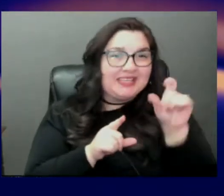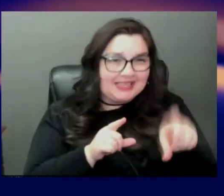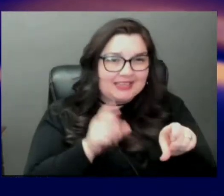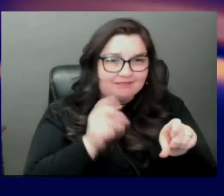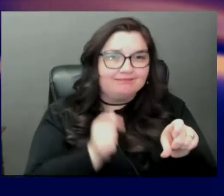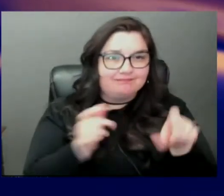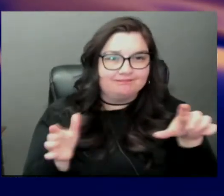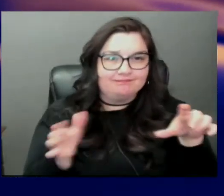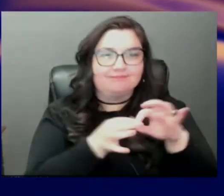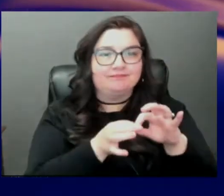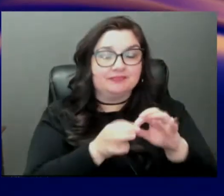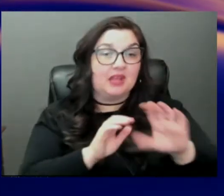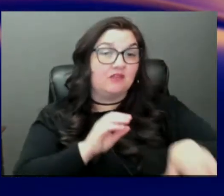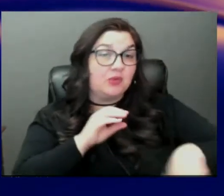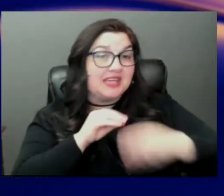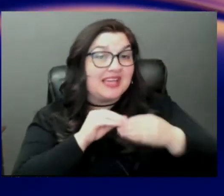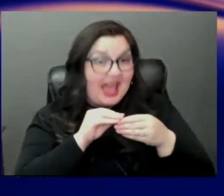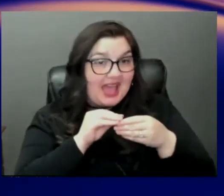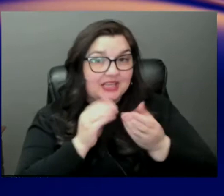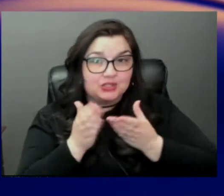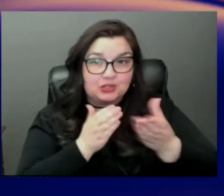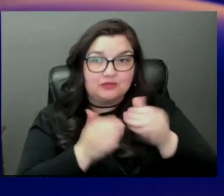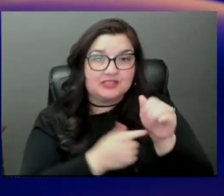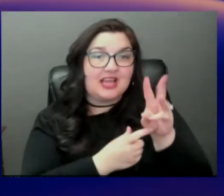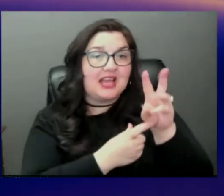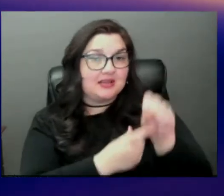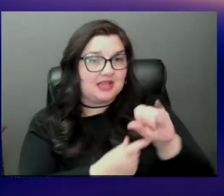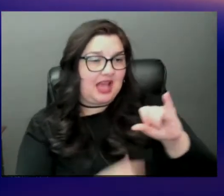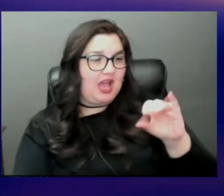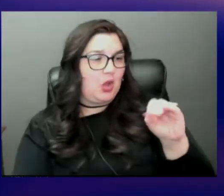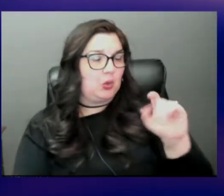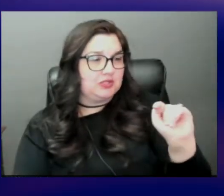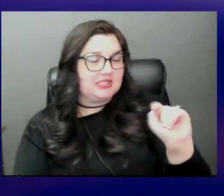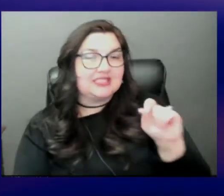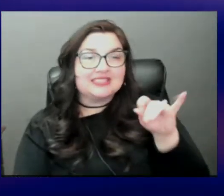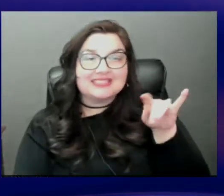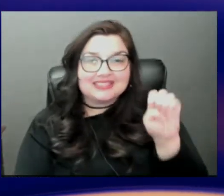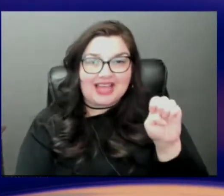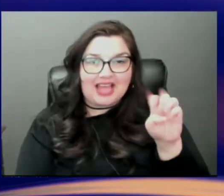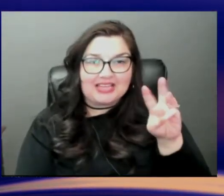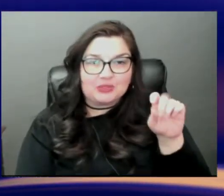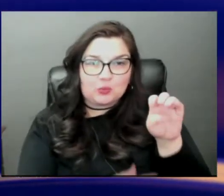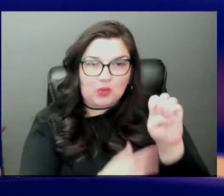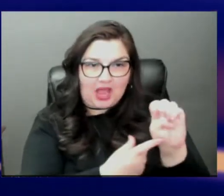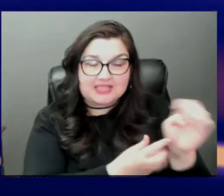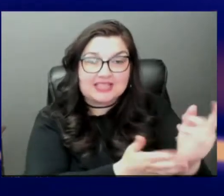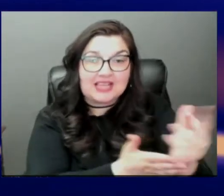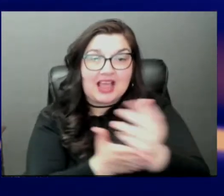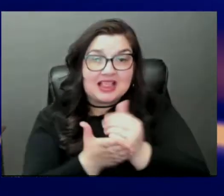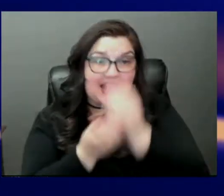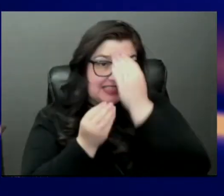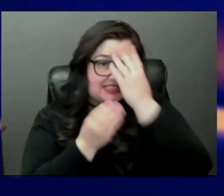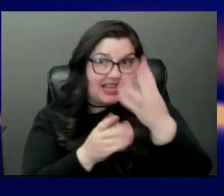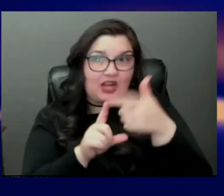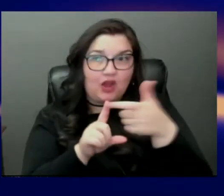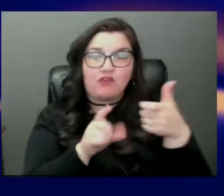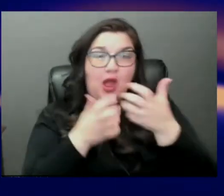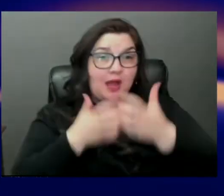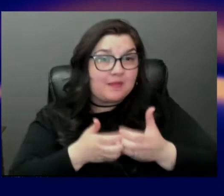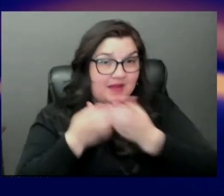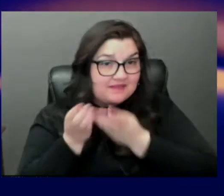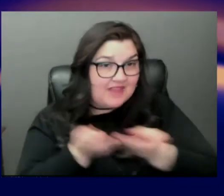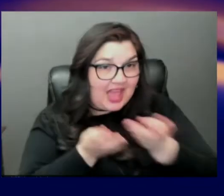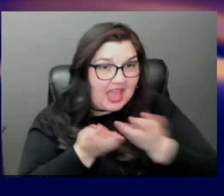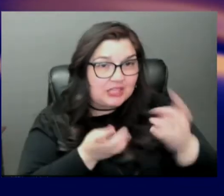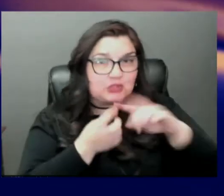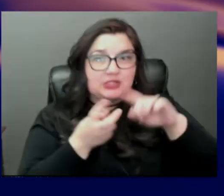connectors for services such as AWS IoT Sitewise, that collects data from factories and equipment at the